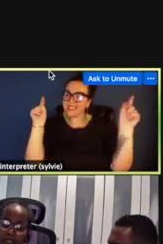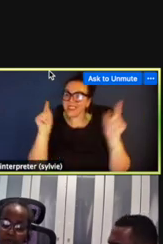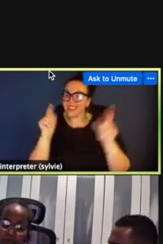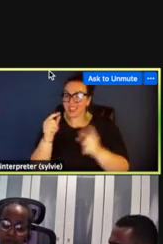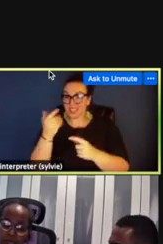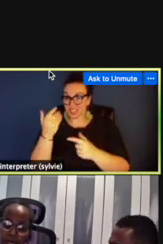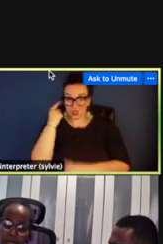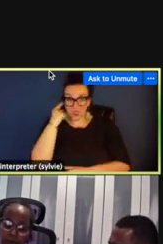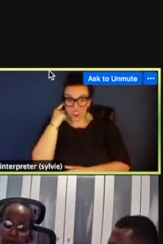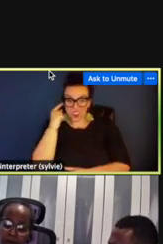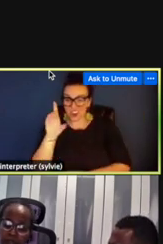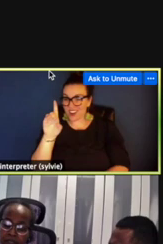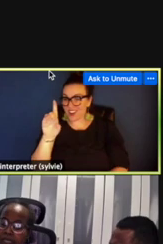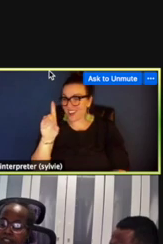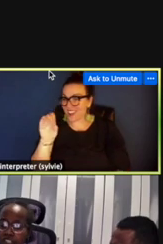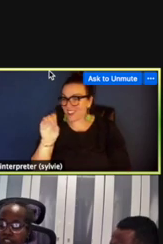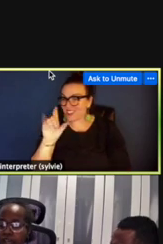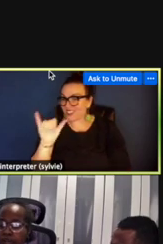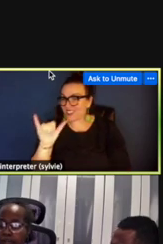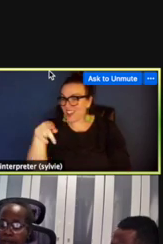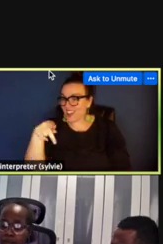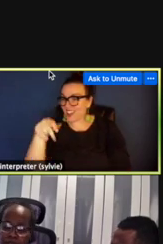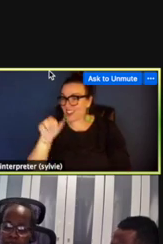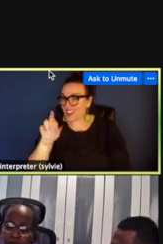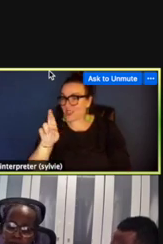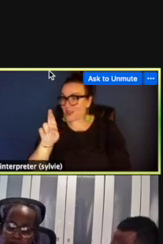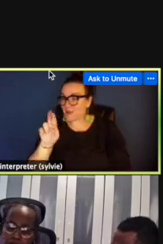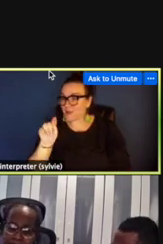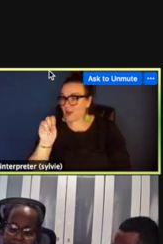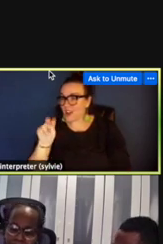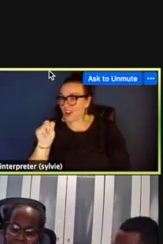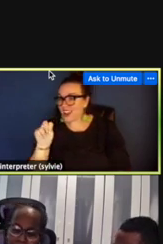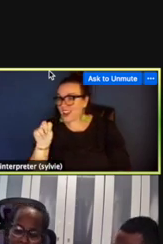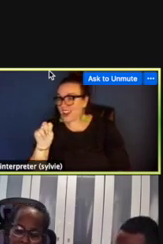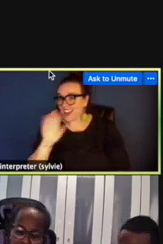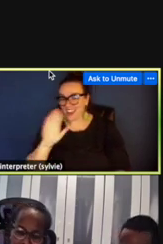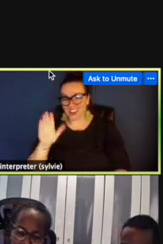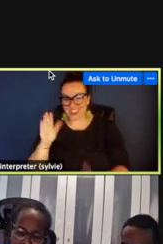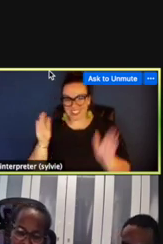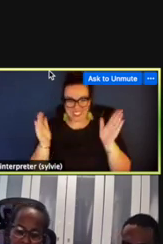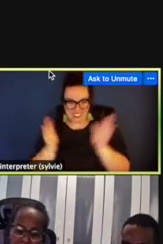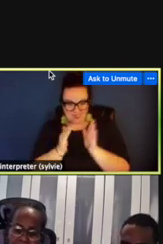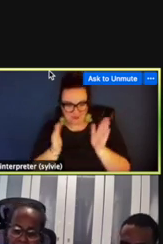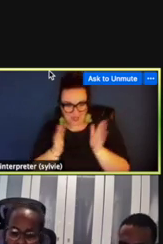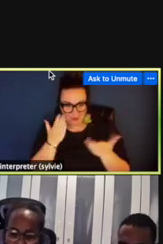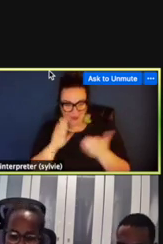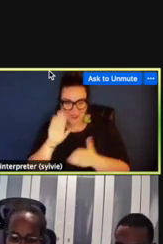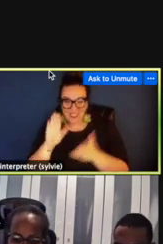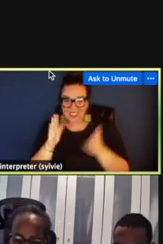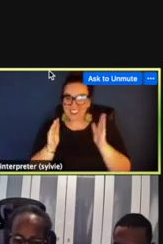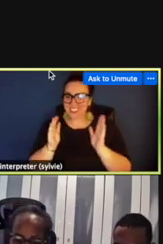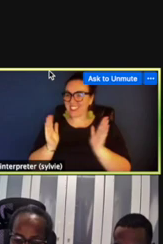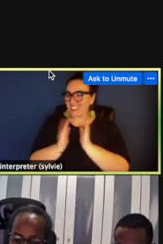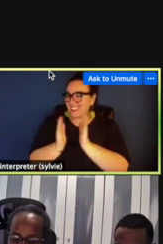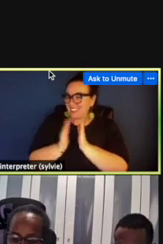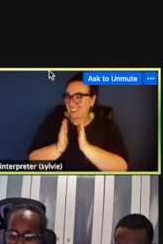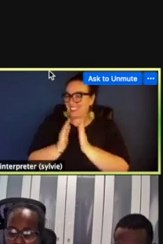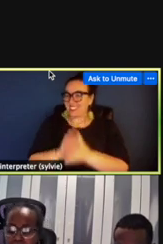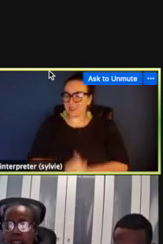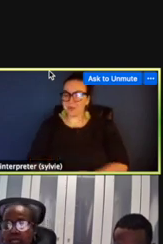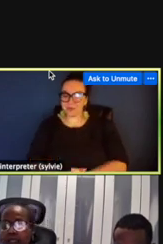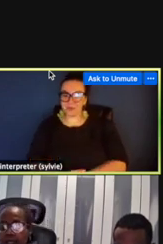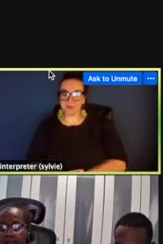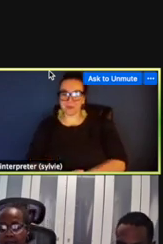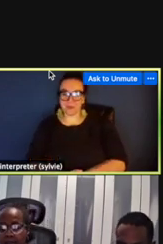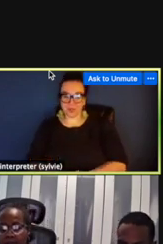Dolly Parton, but there's one with Dolly Parton. She's very little, so it's a little costume. I think this might be hers, because they hadn't. I couldn't find the